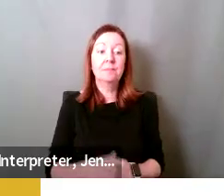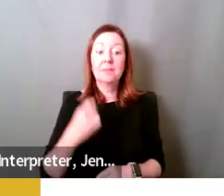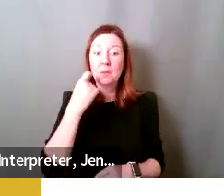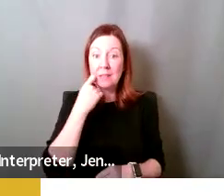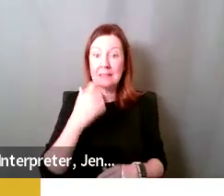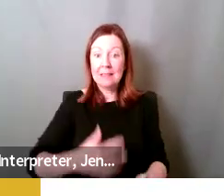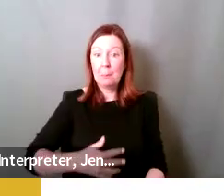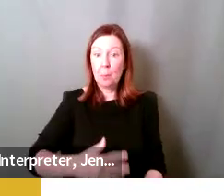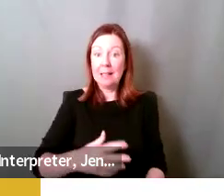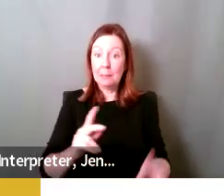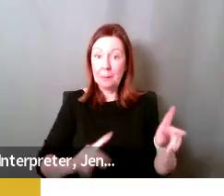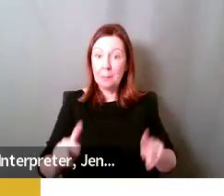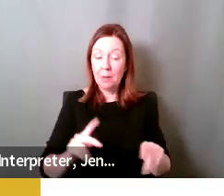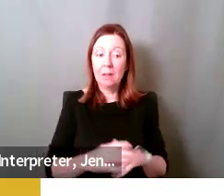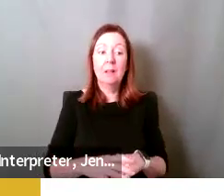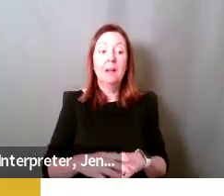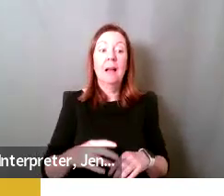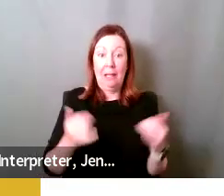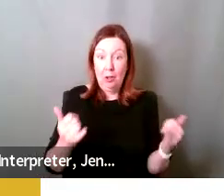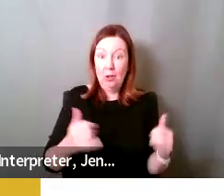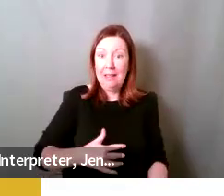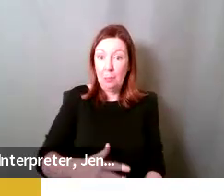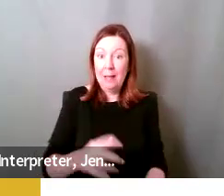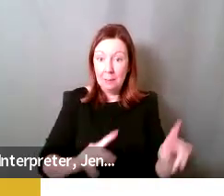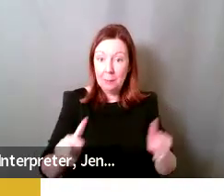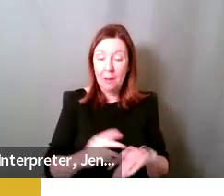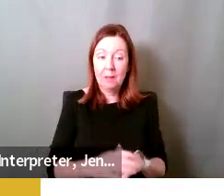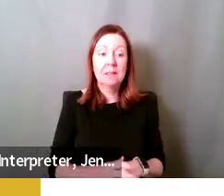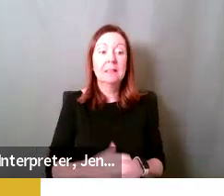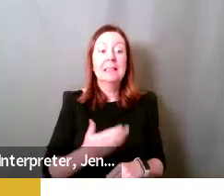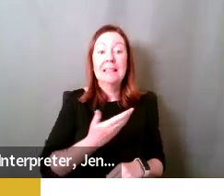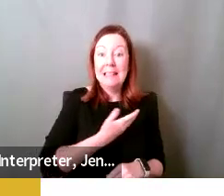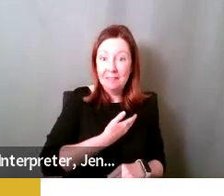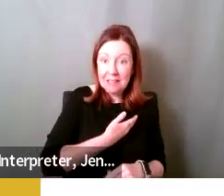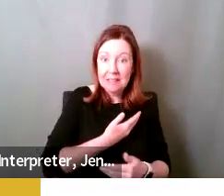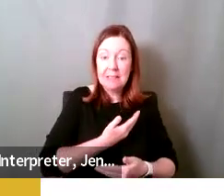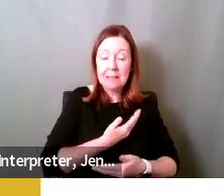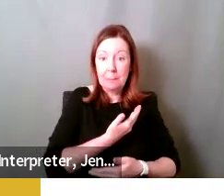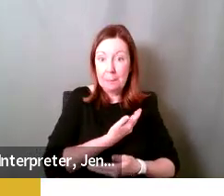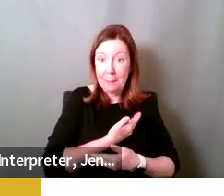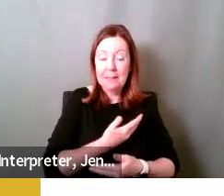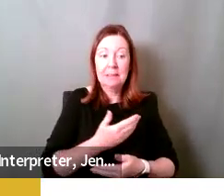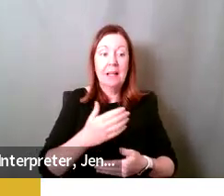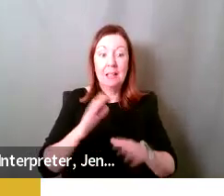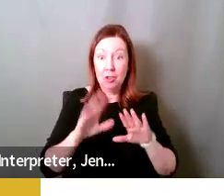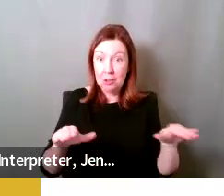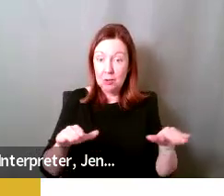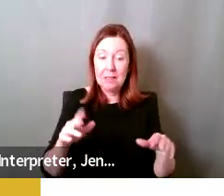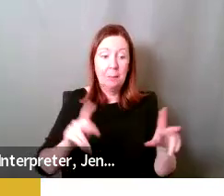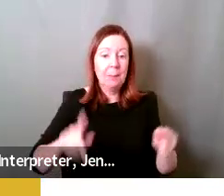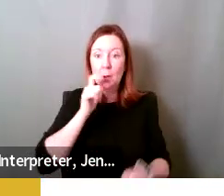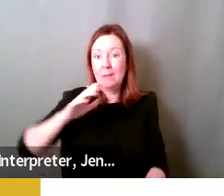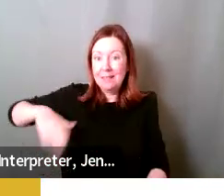Recently pregnant folks and currently pregnant, infants and children, and people who have not